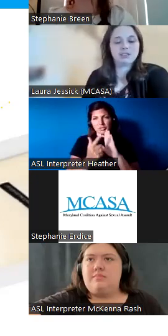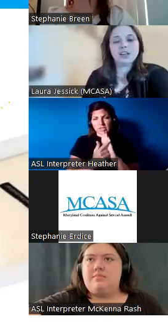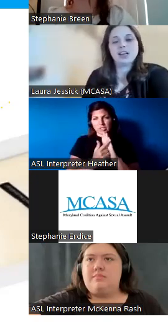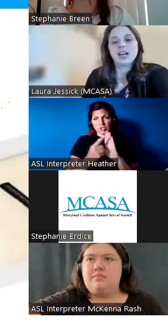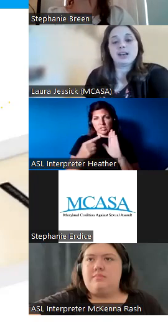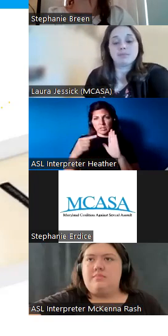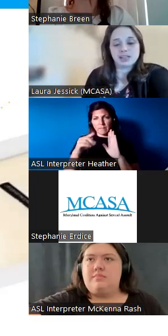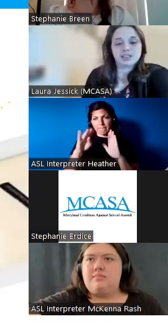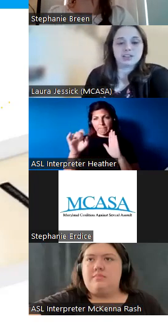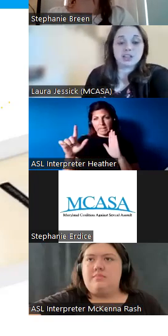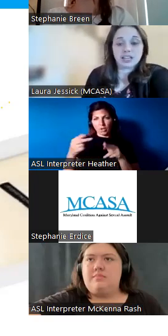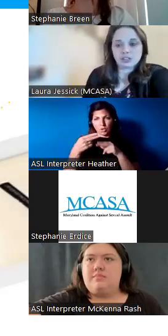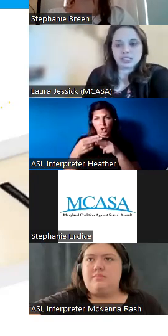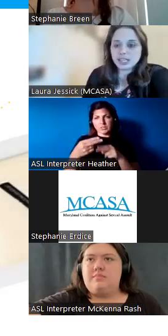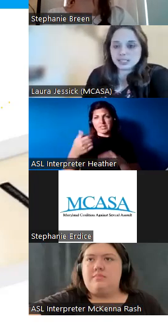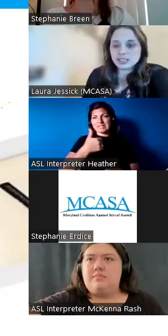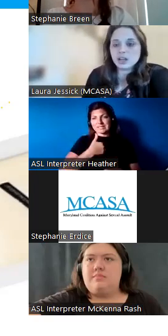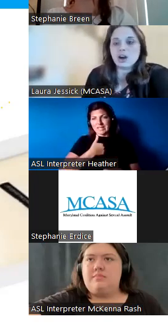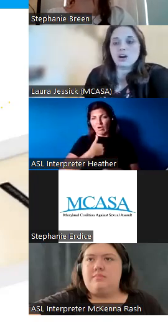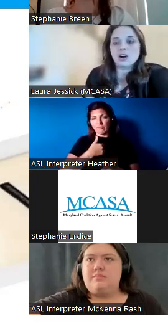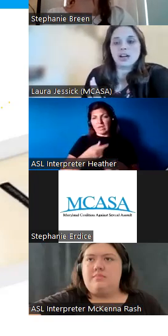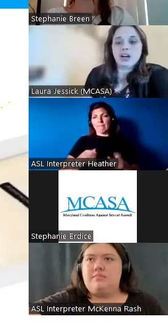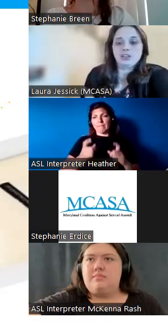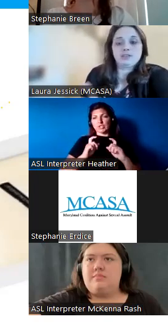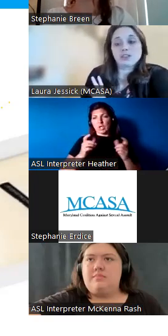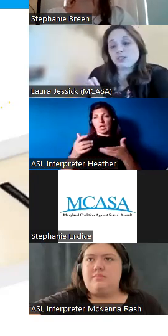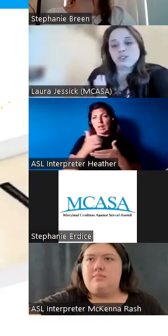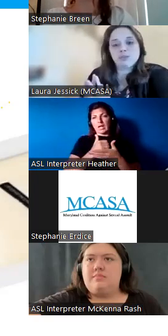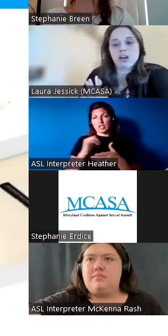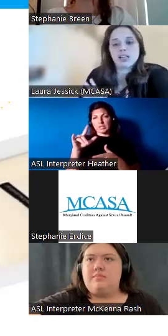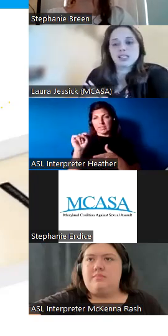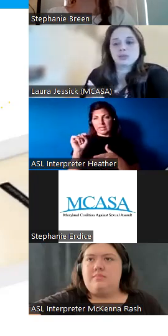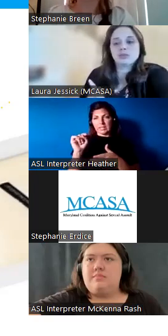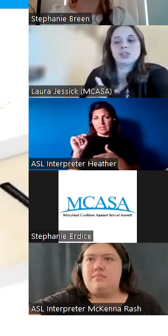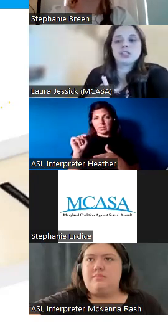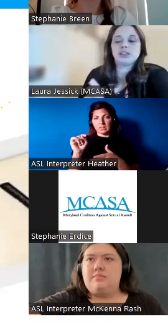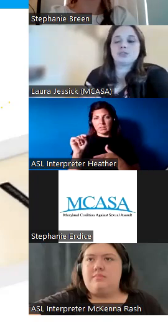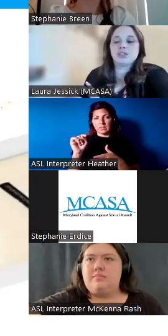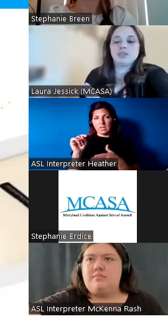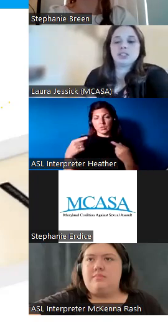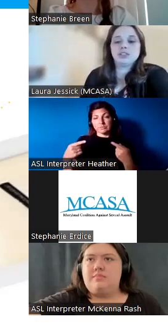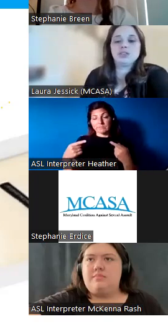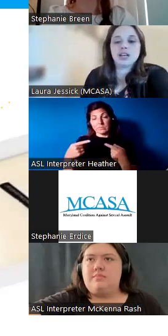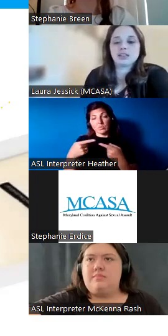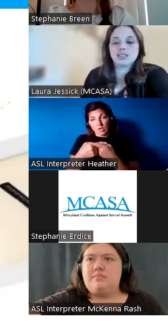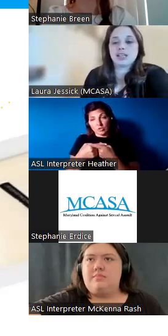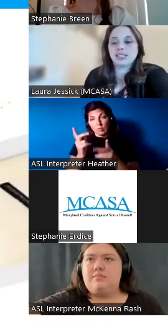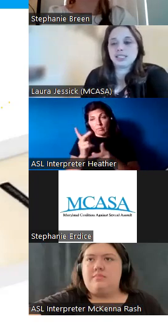it self-administered collection kits, are a controversial product that was originally introduced